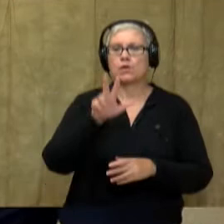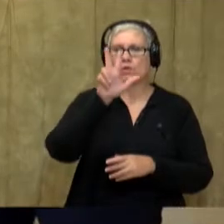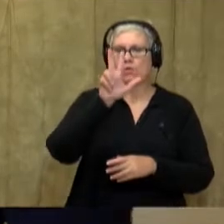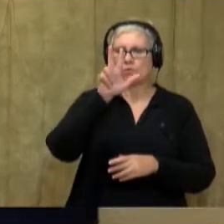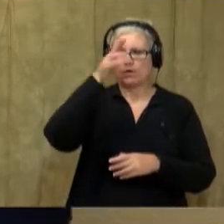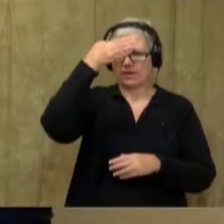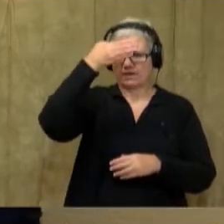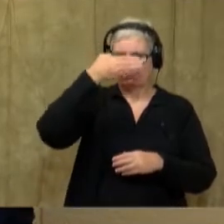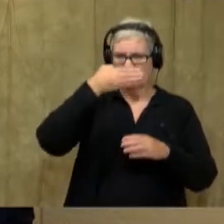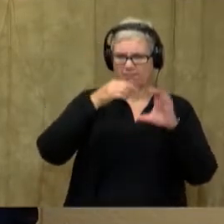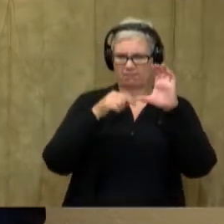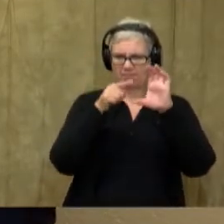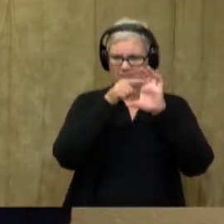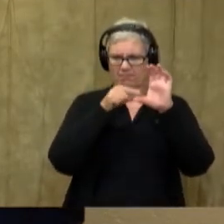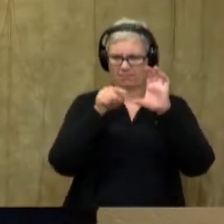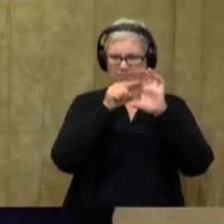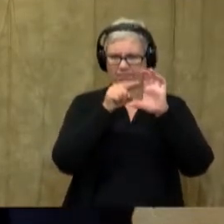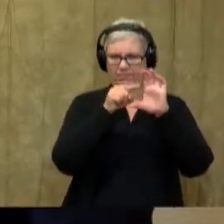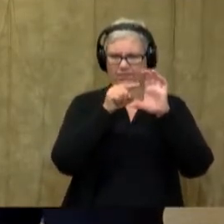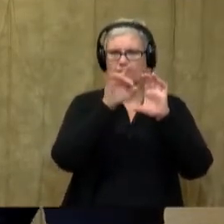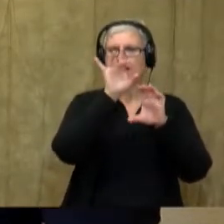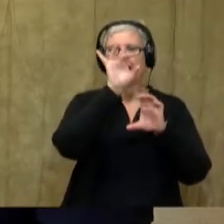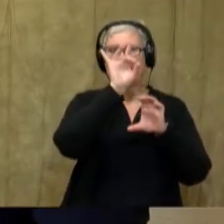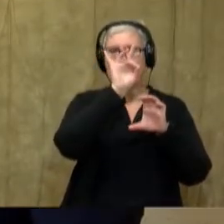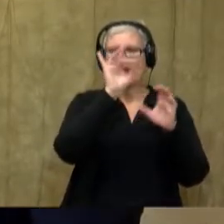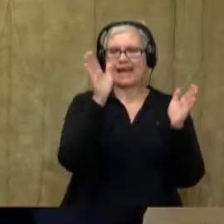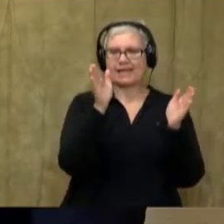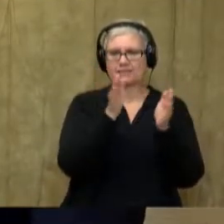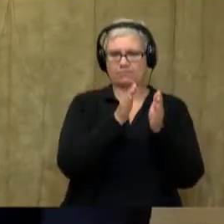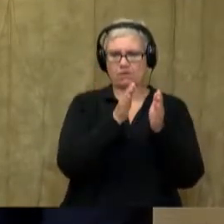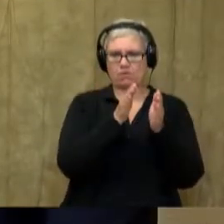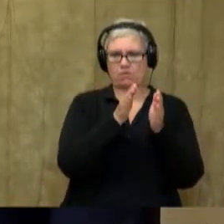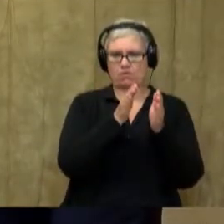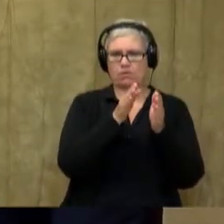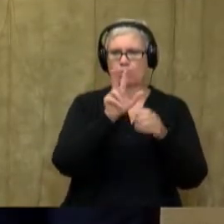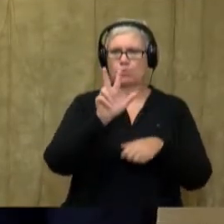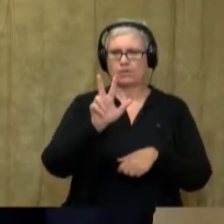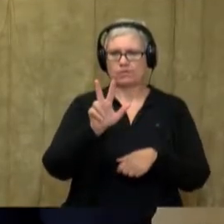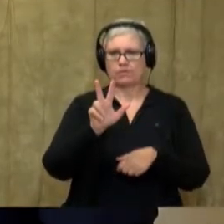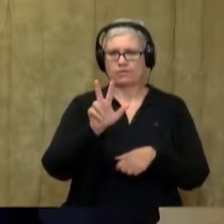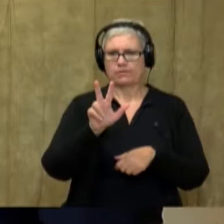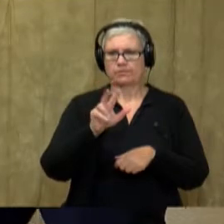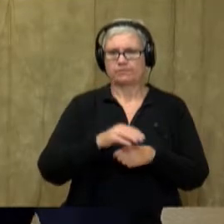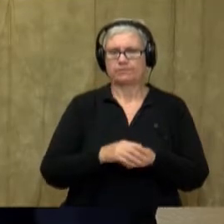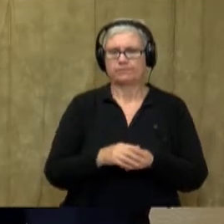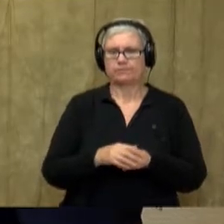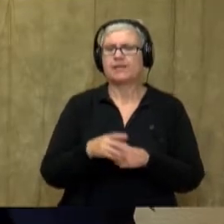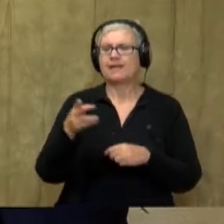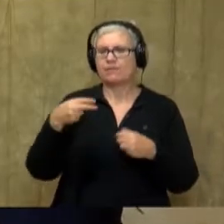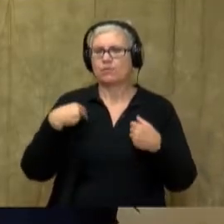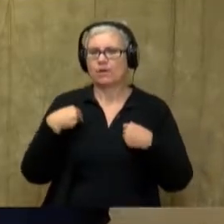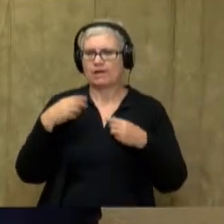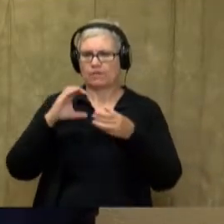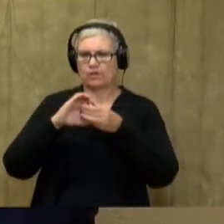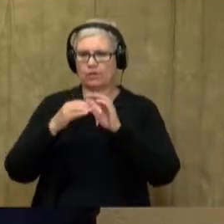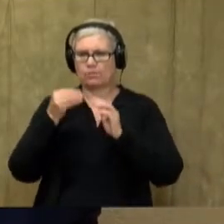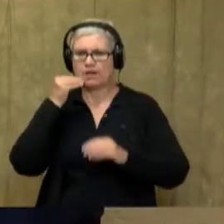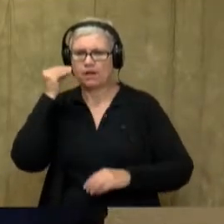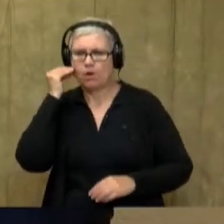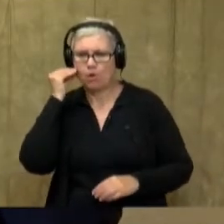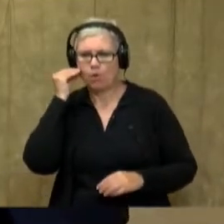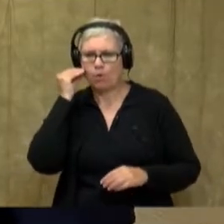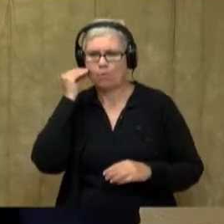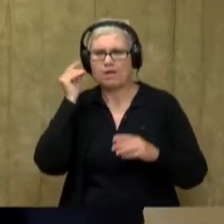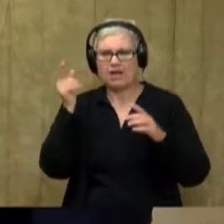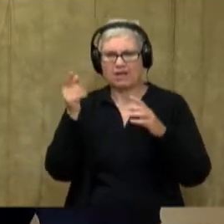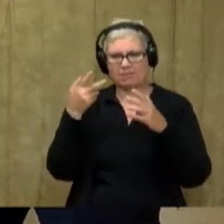painted, here we're going to have 8 of these smaller cubes with 3 faces painted. And if you have a cube at home, thinking about